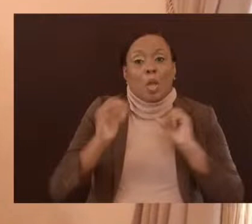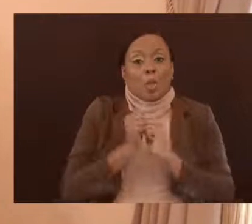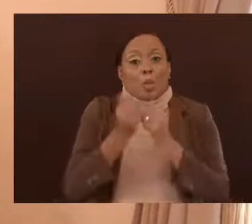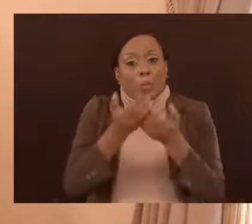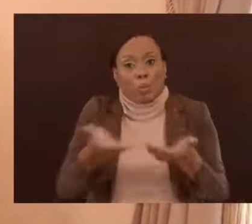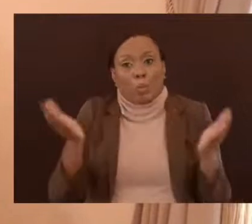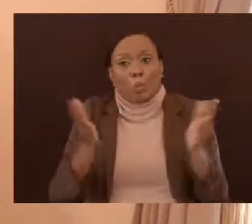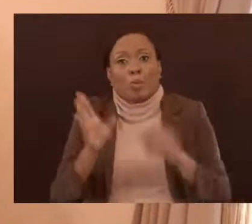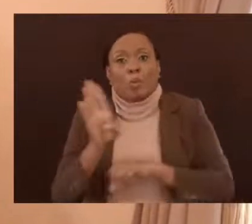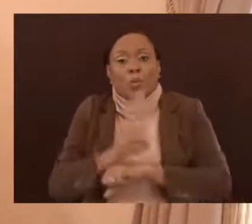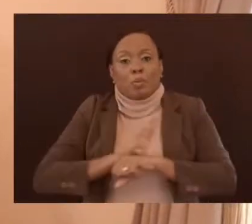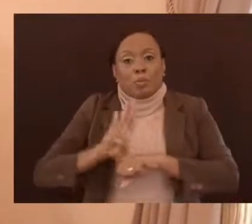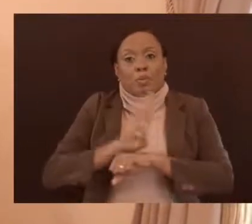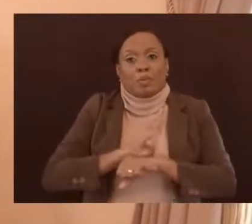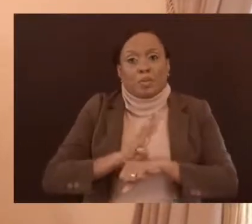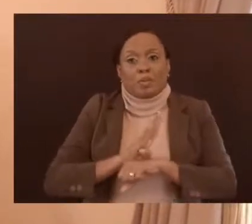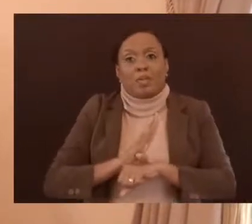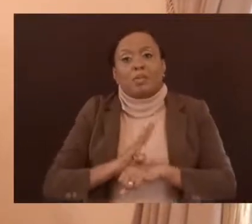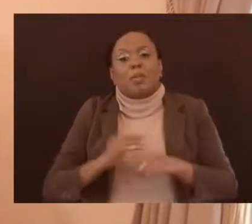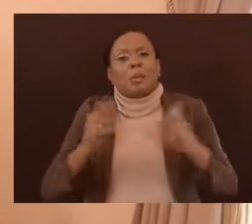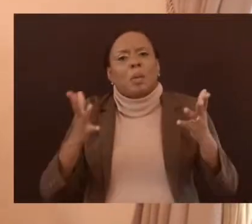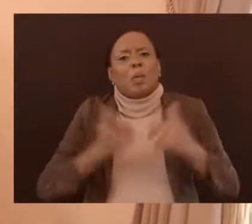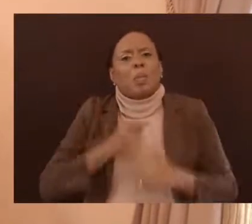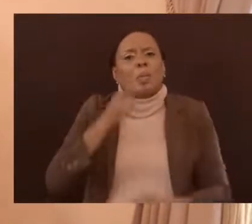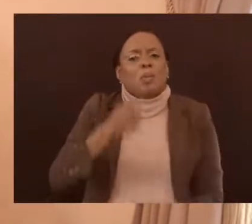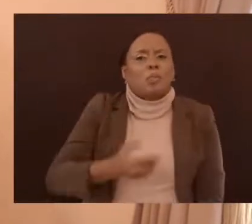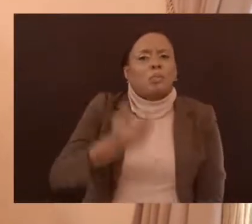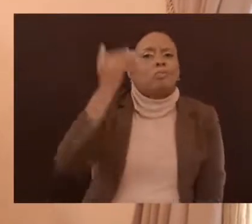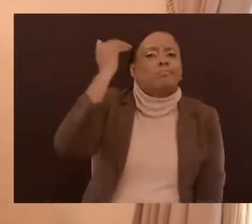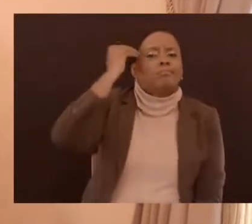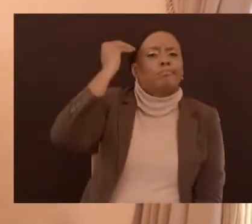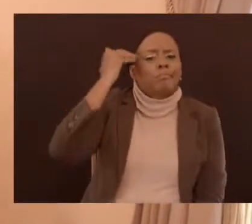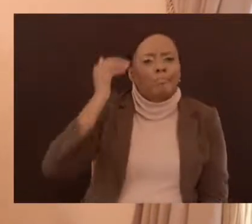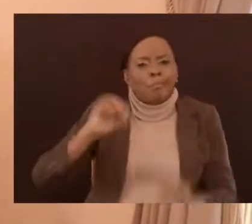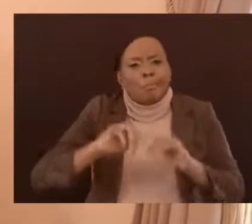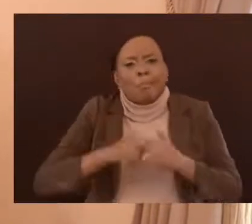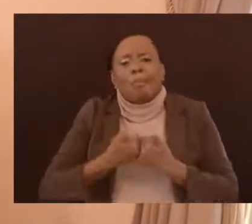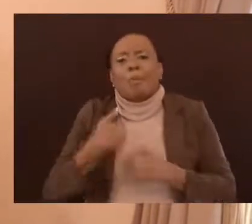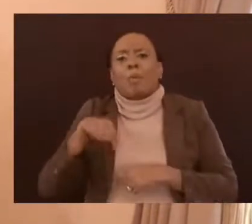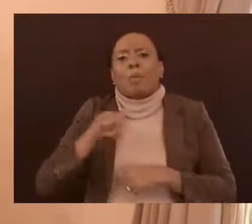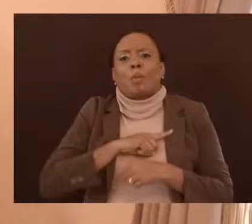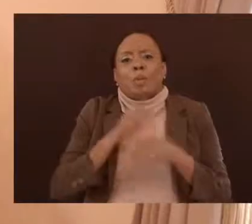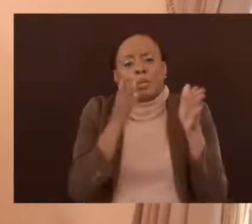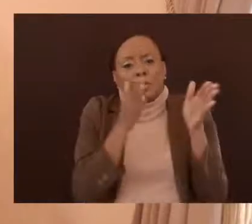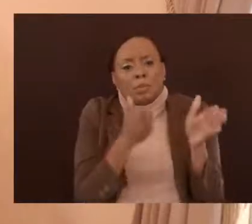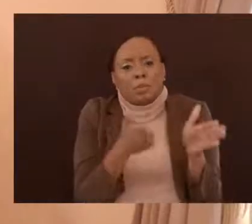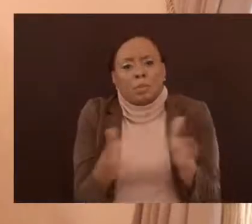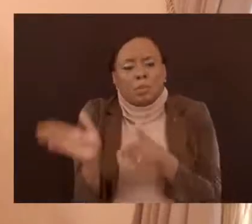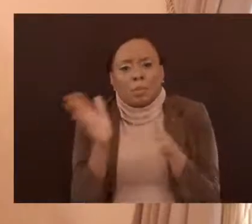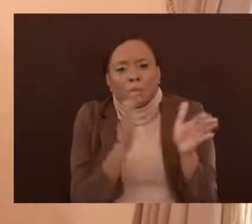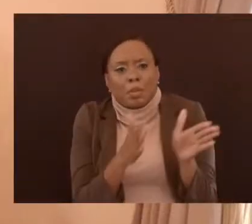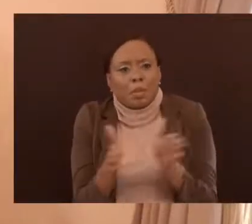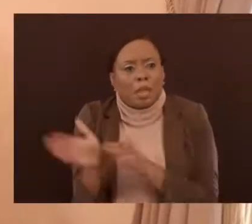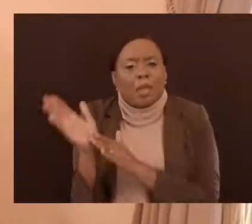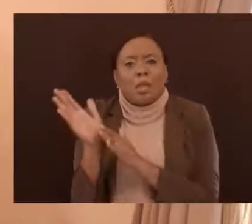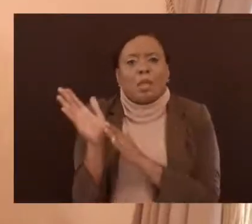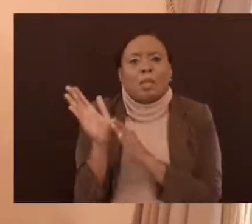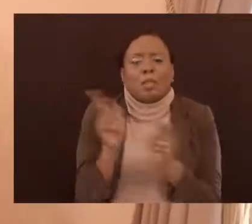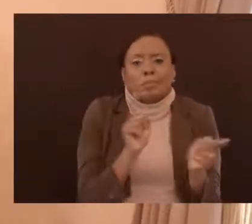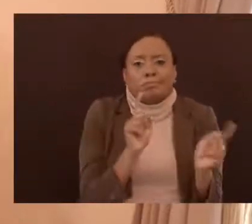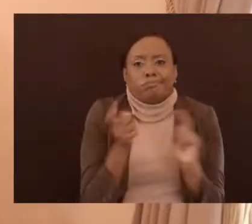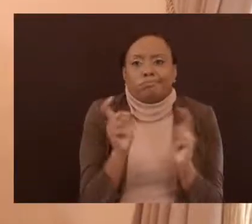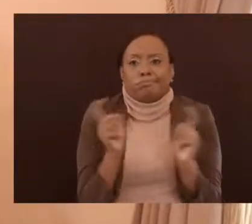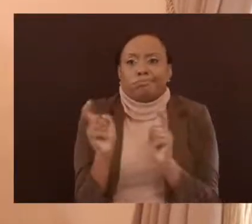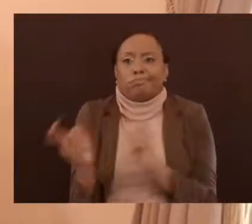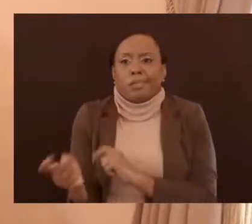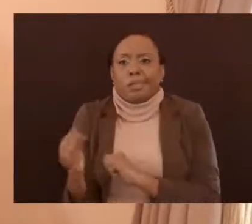of the upcoming year, so that you are aware of how we plan to pursue the change